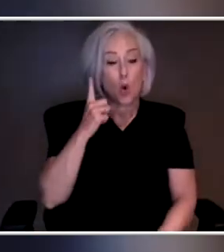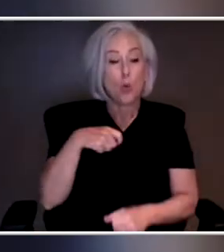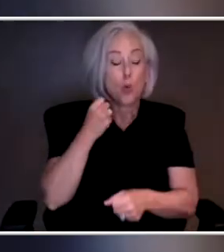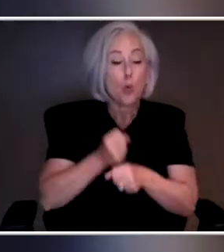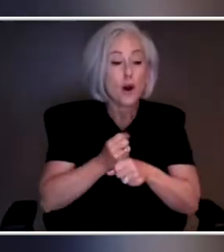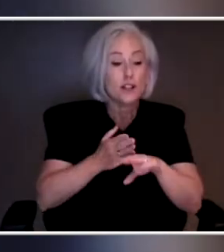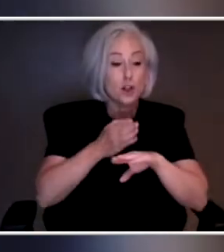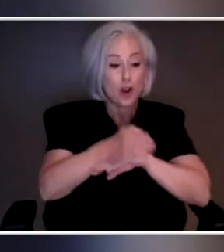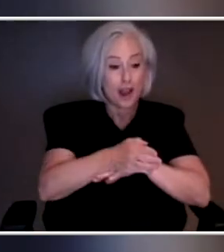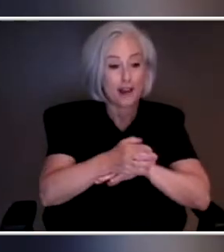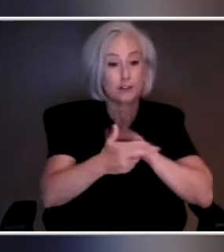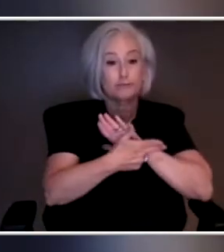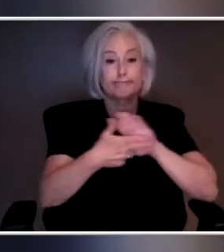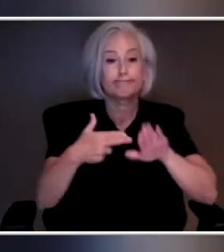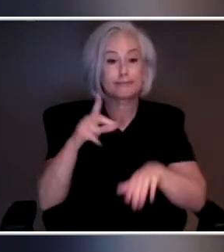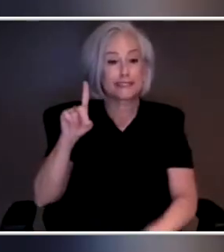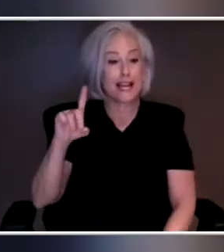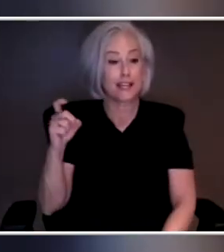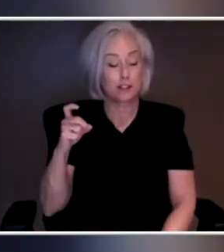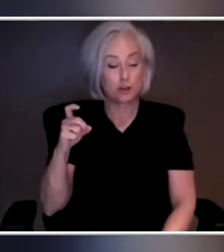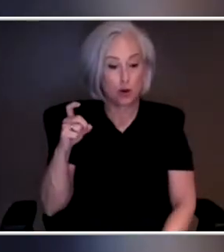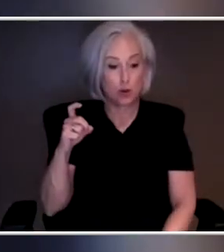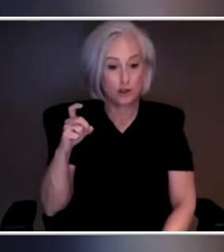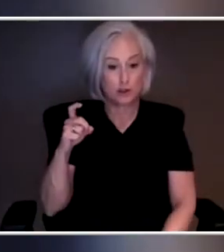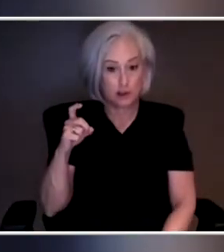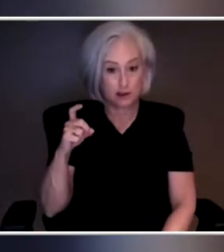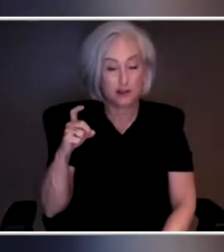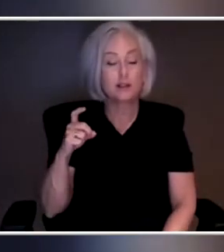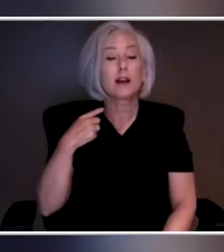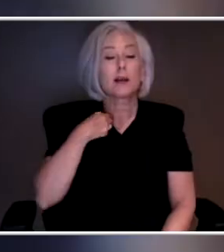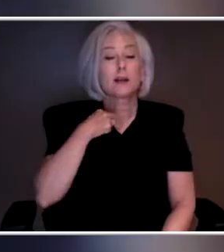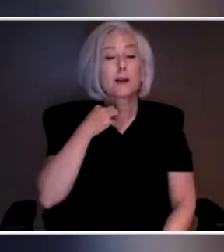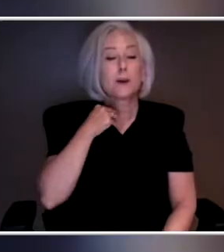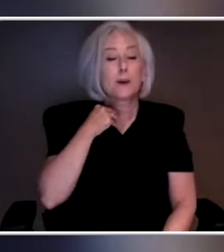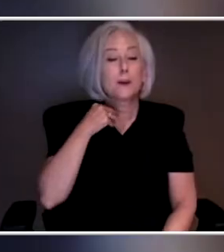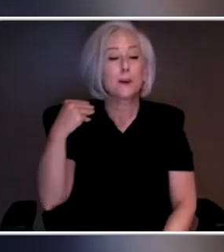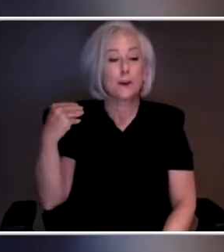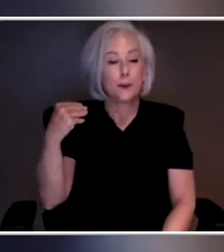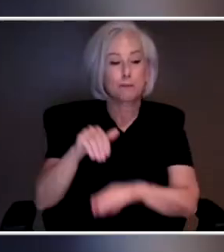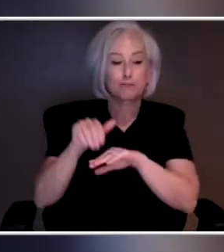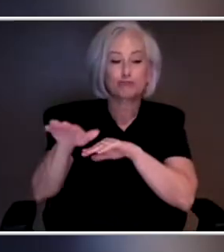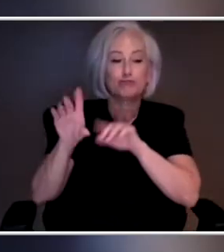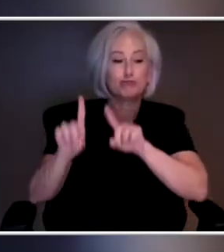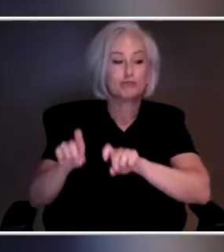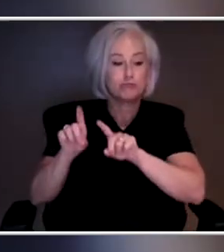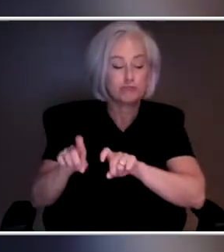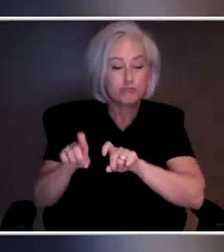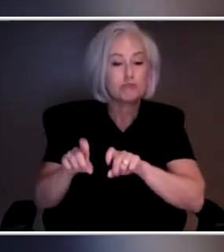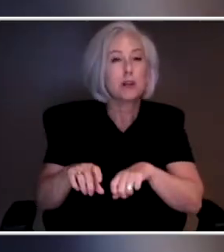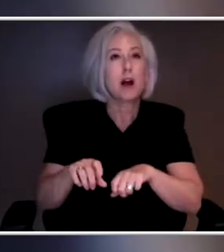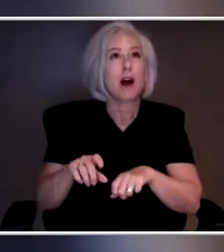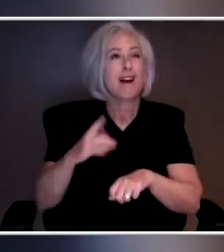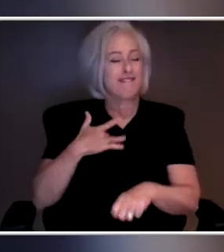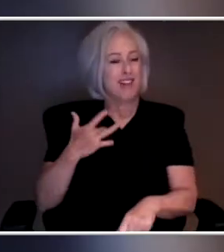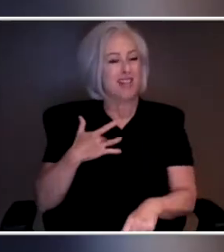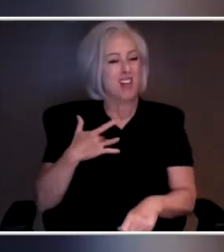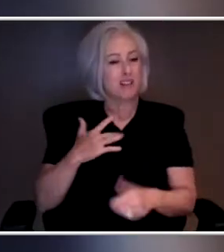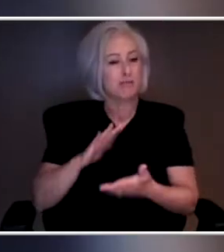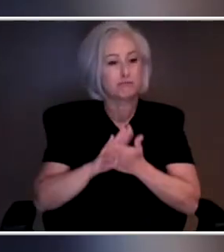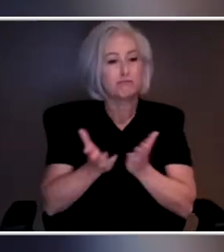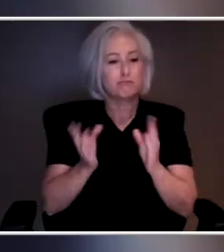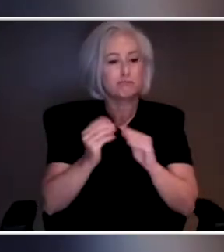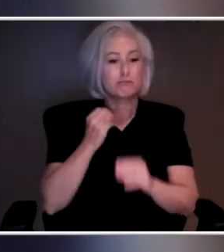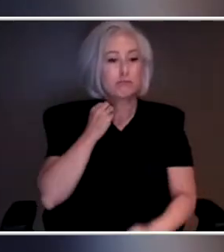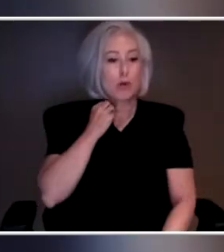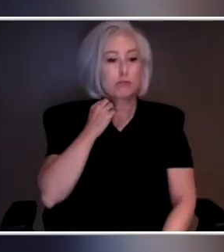initial diagnosis and original biopsy, I thought that the nodule was getting larger, and I had kind of decided